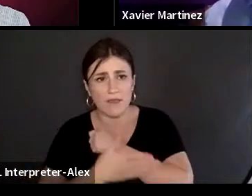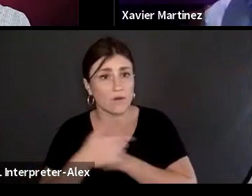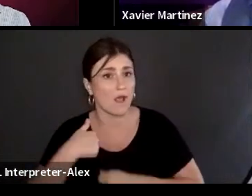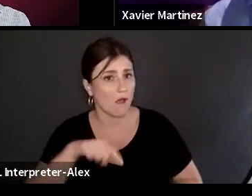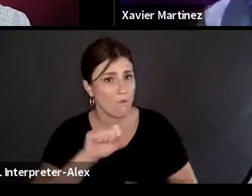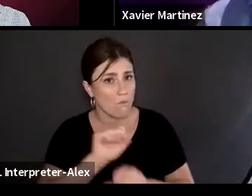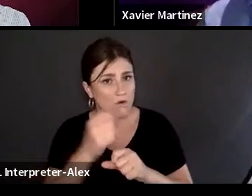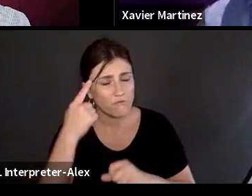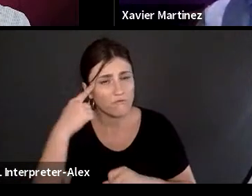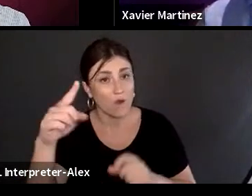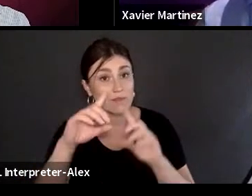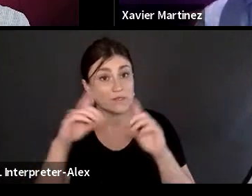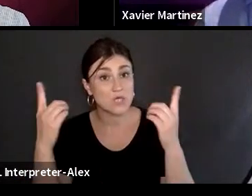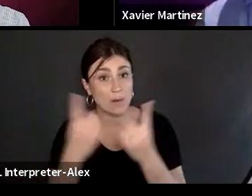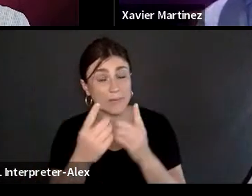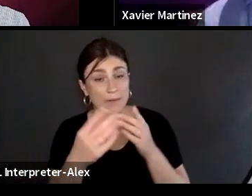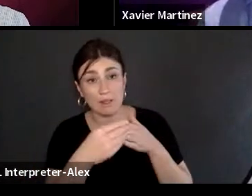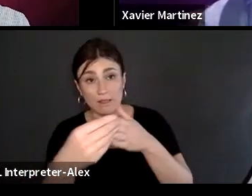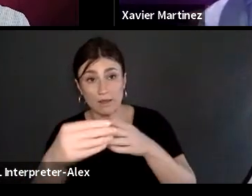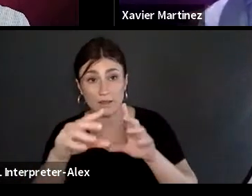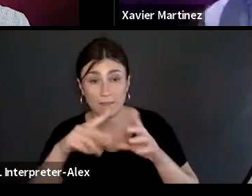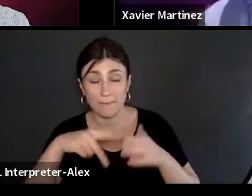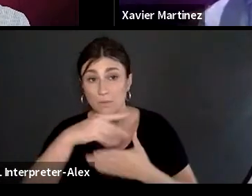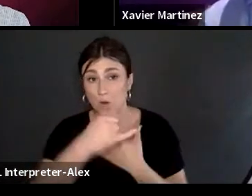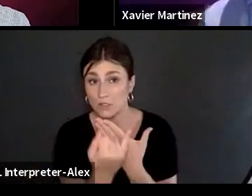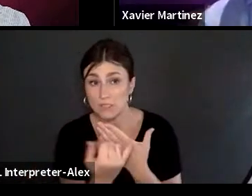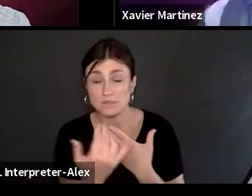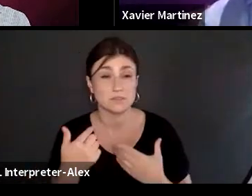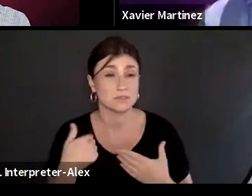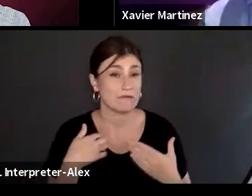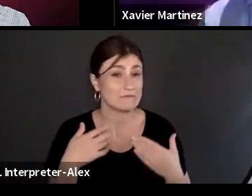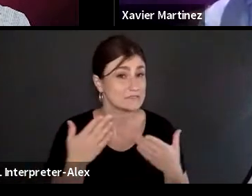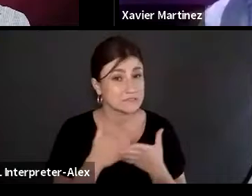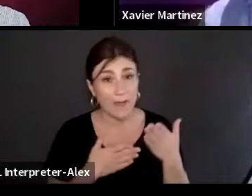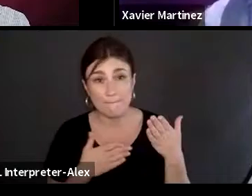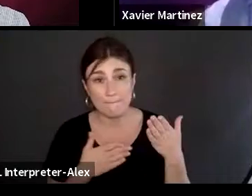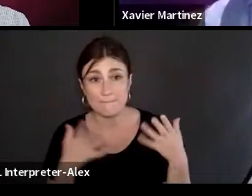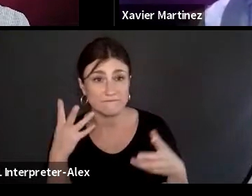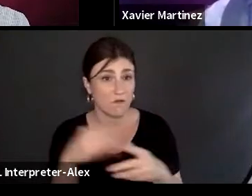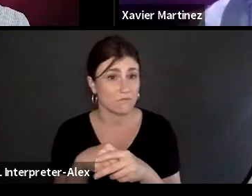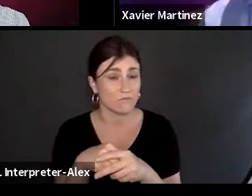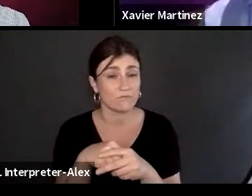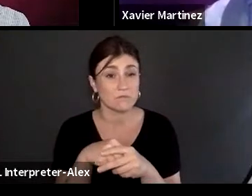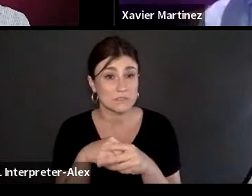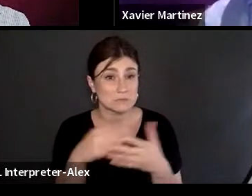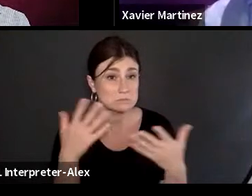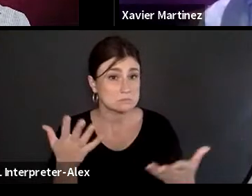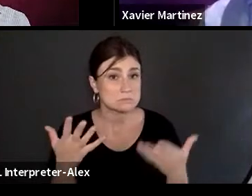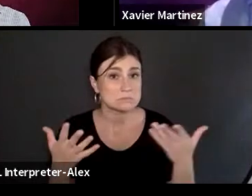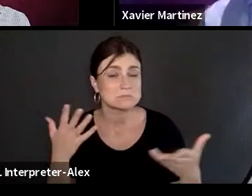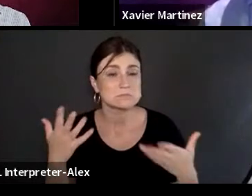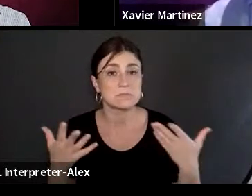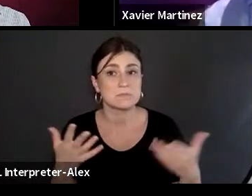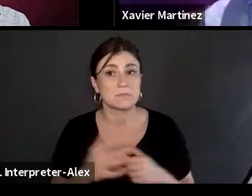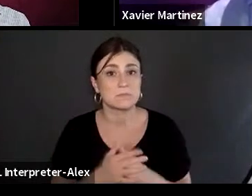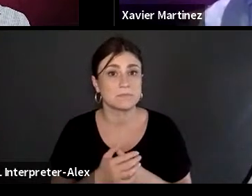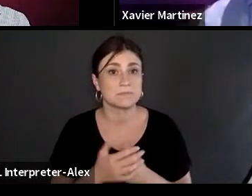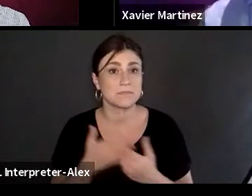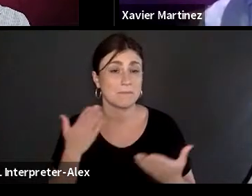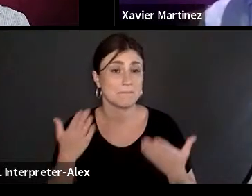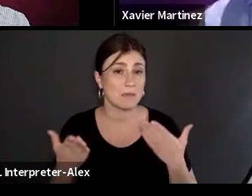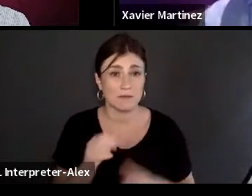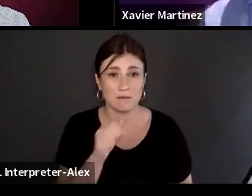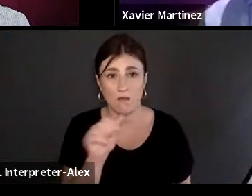that is actually spearheading the project. I've had some involvement, but not to the extent that, say, Councillor John Ramon would